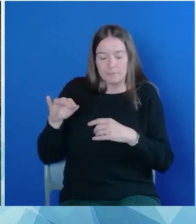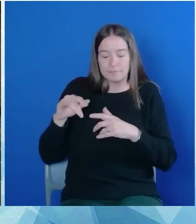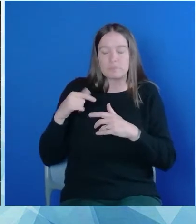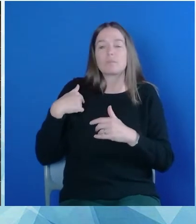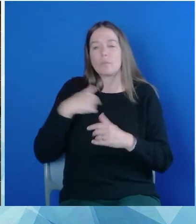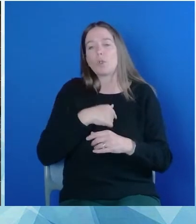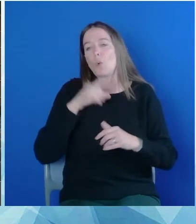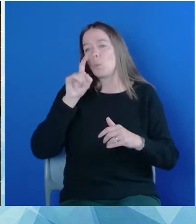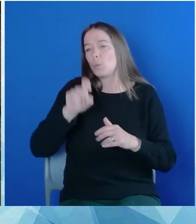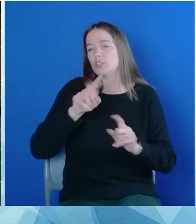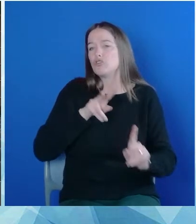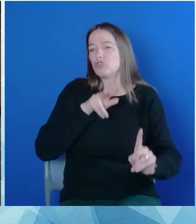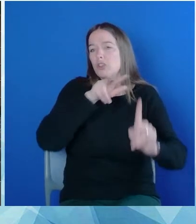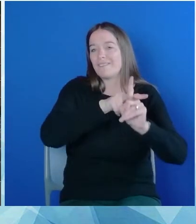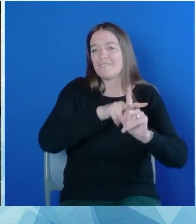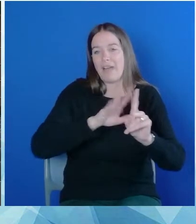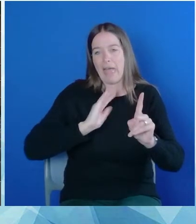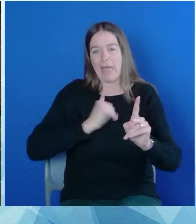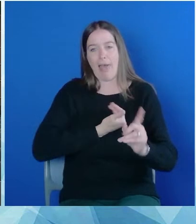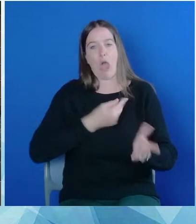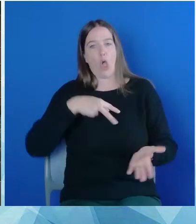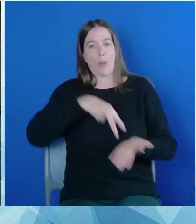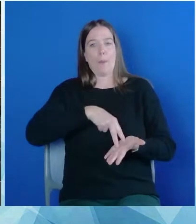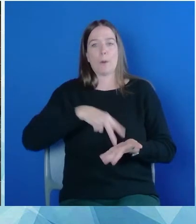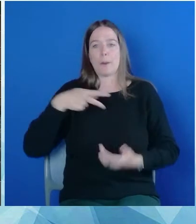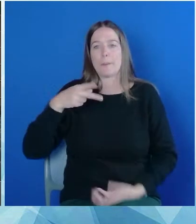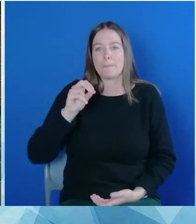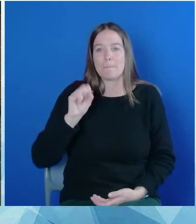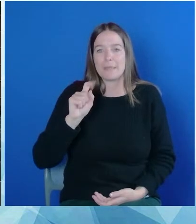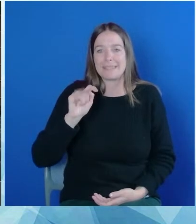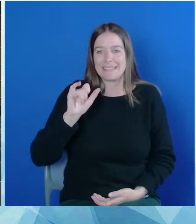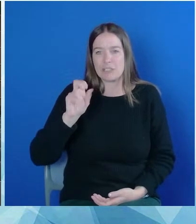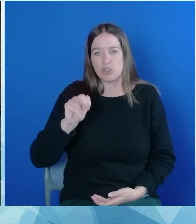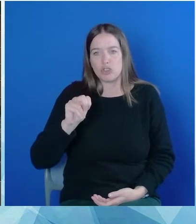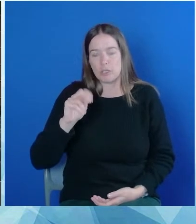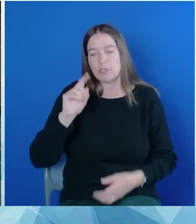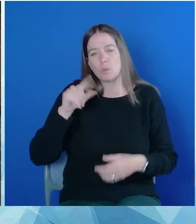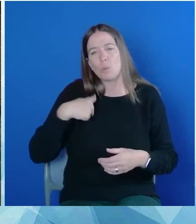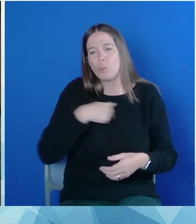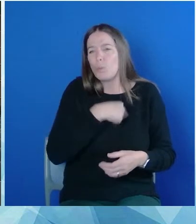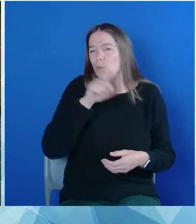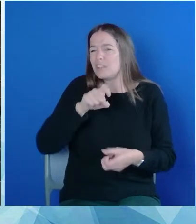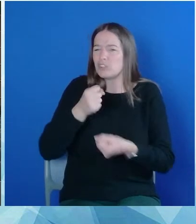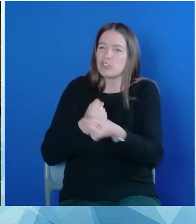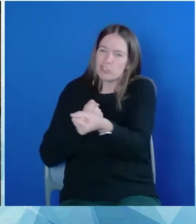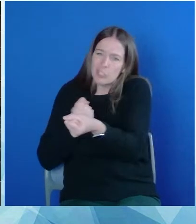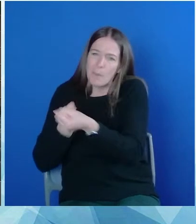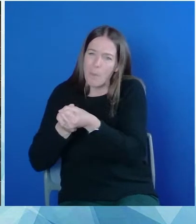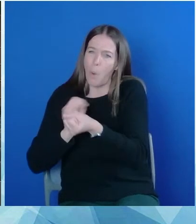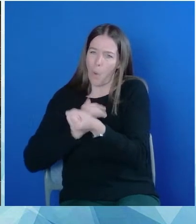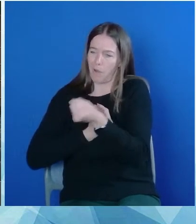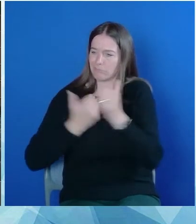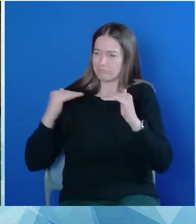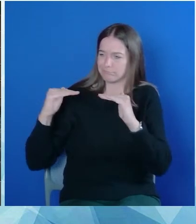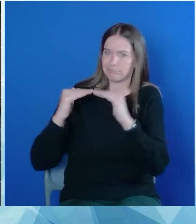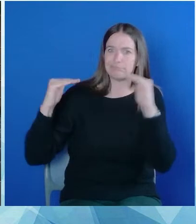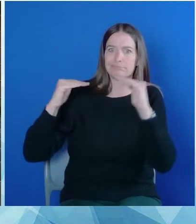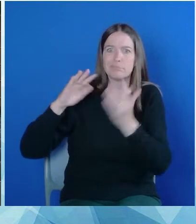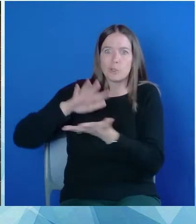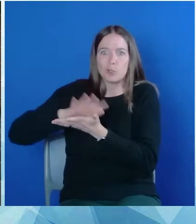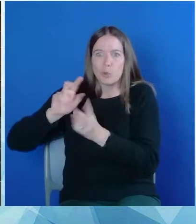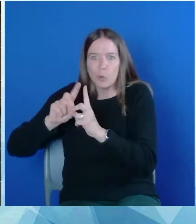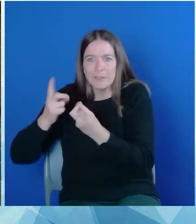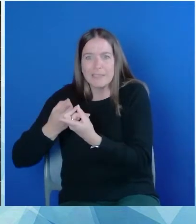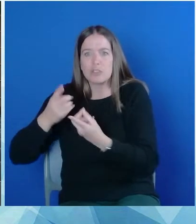to support our counterparts in school districts and charters, because they